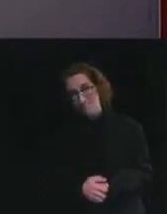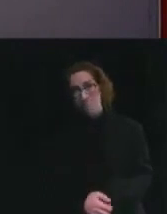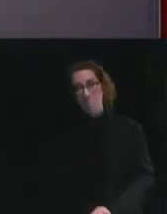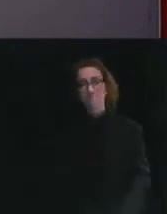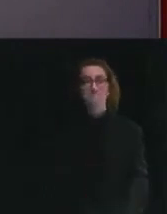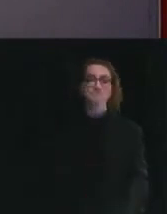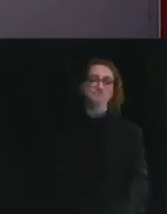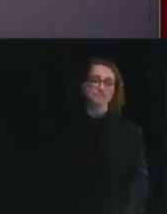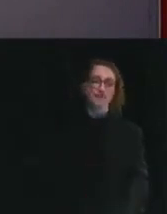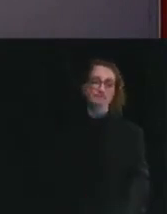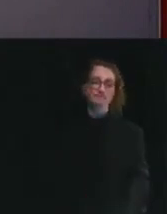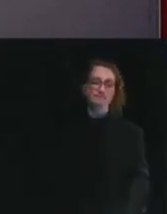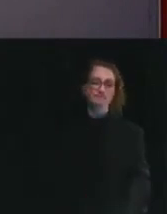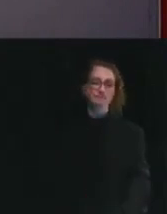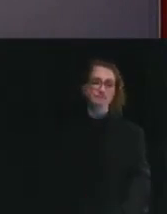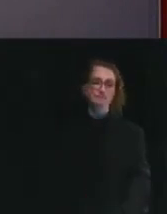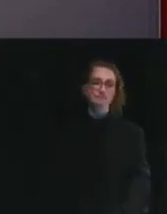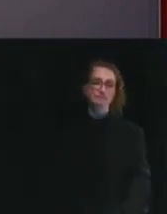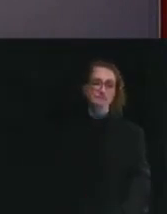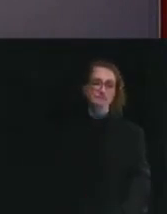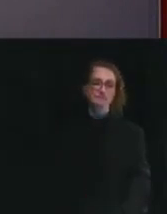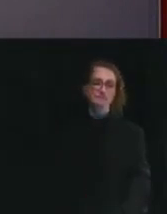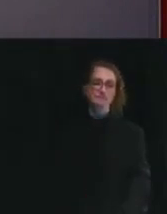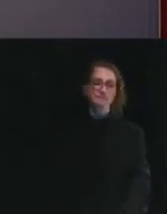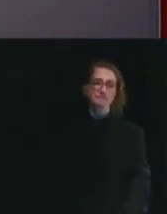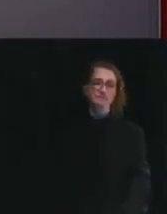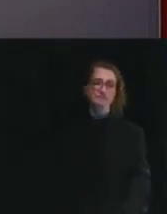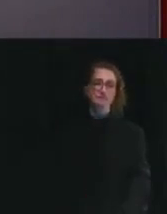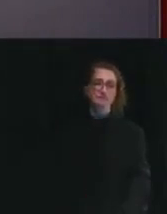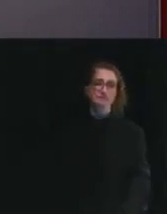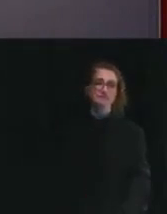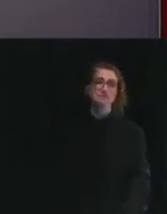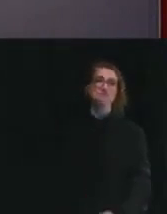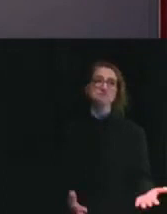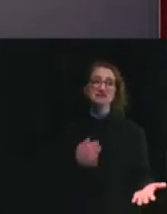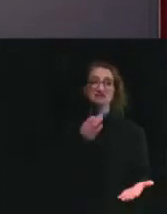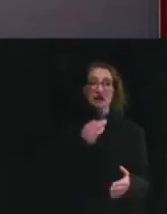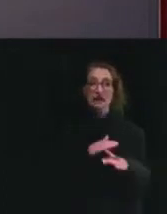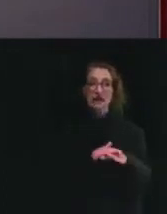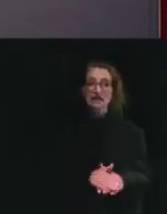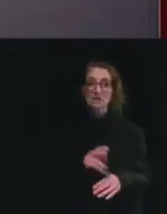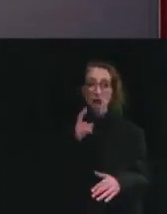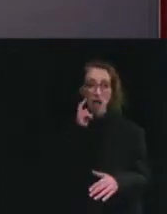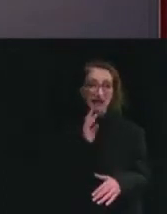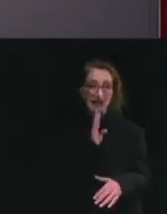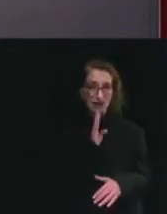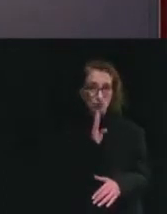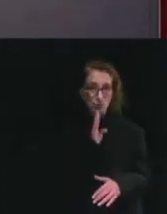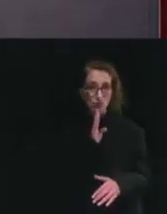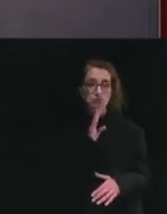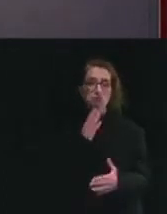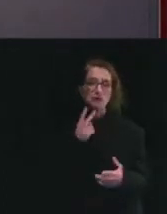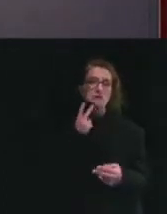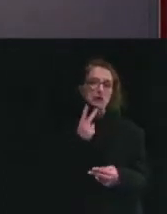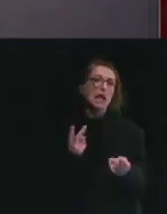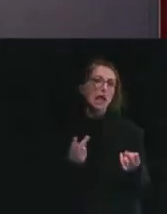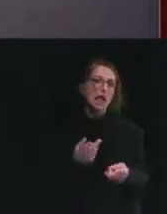And we asked, will your retirement be sufficient in the future? And we see a similar thing. 90%